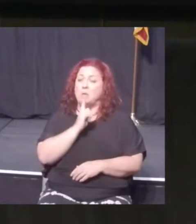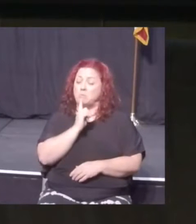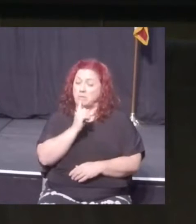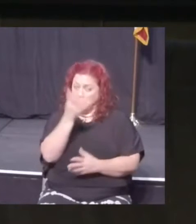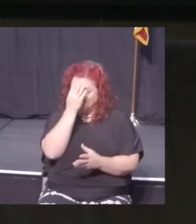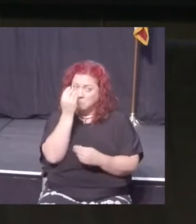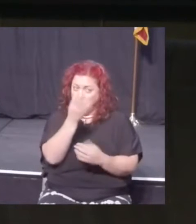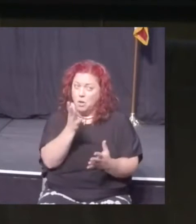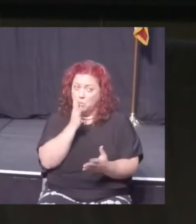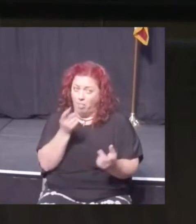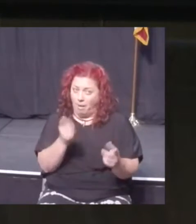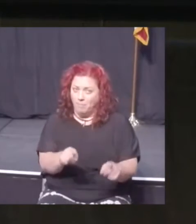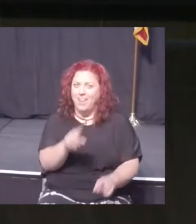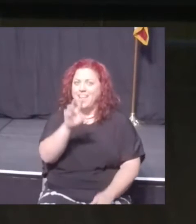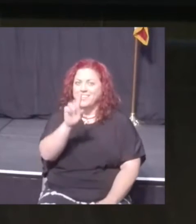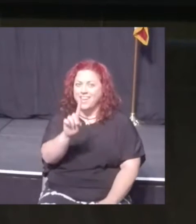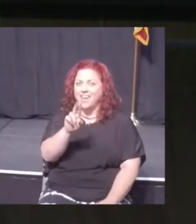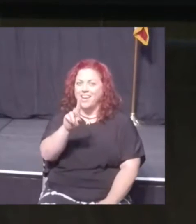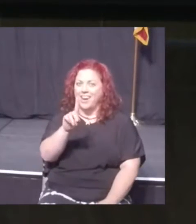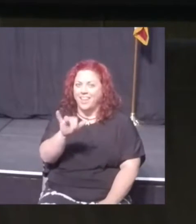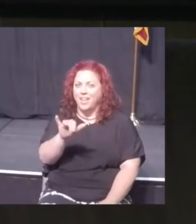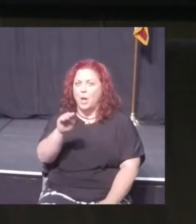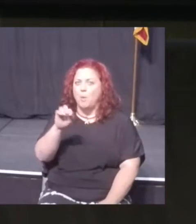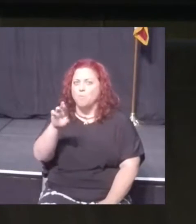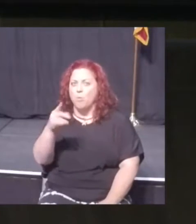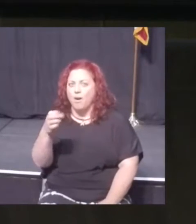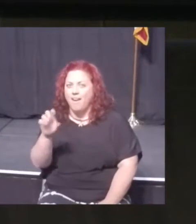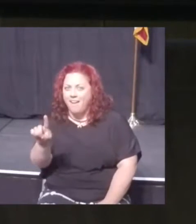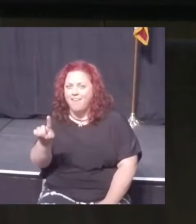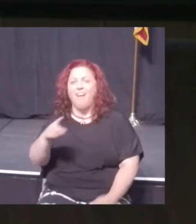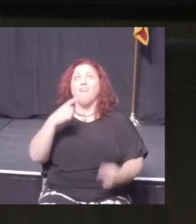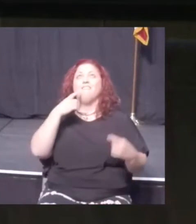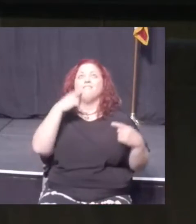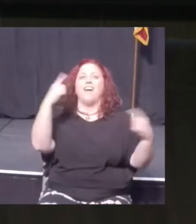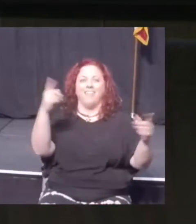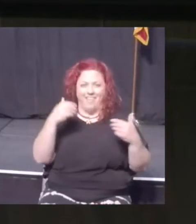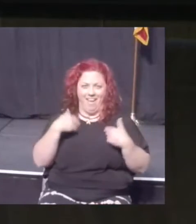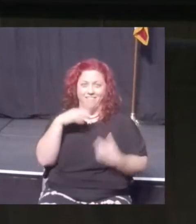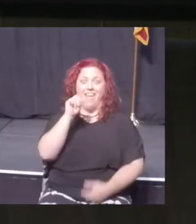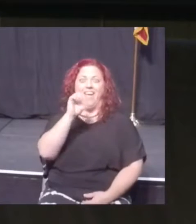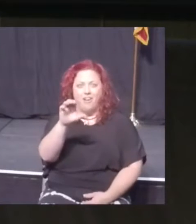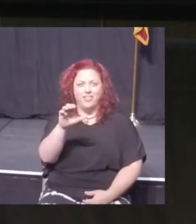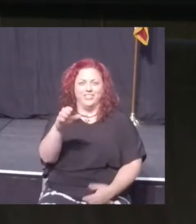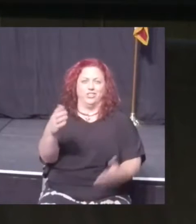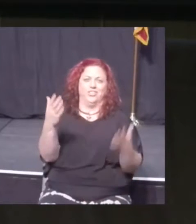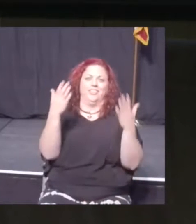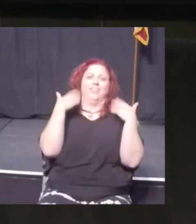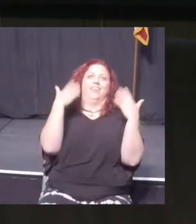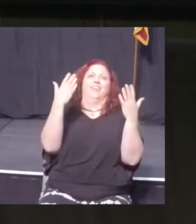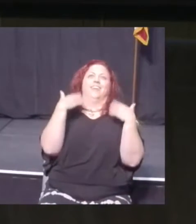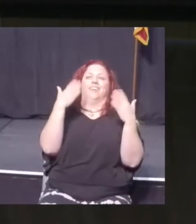to happen, Dudley Moorhead Hall will finally get air conditioning.